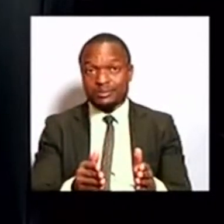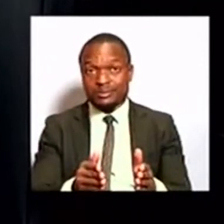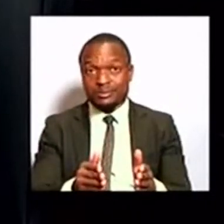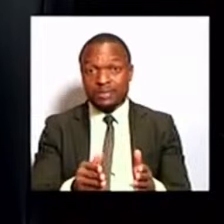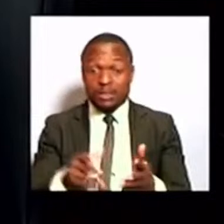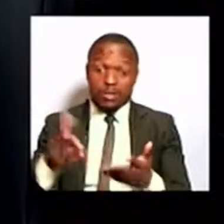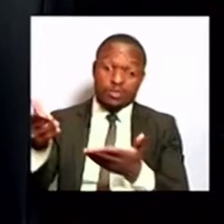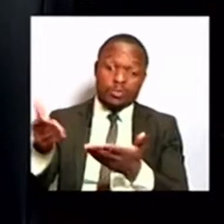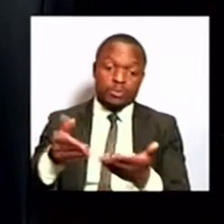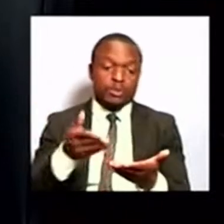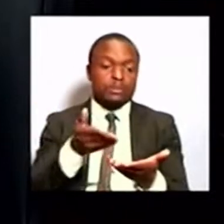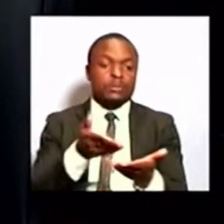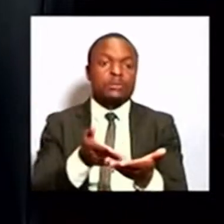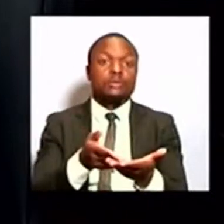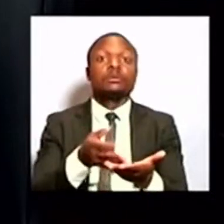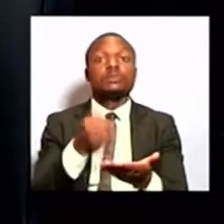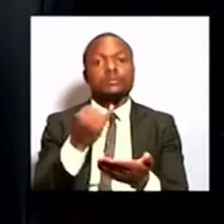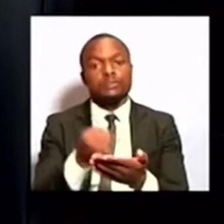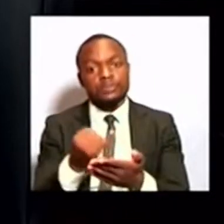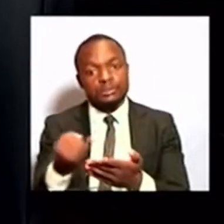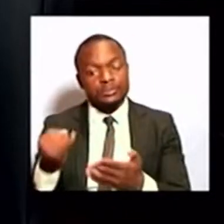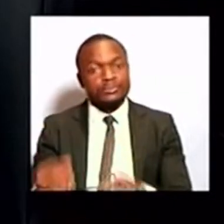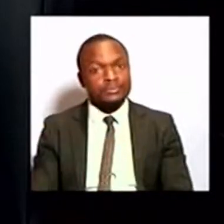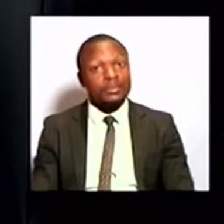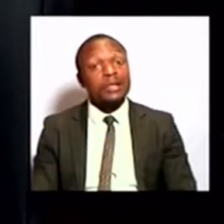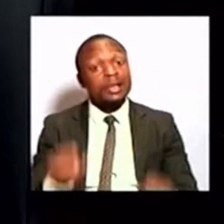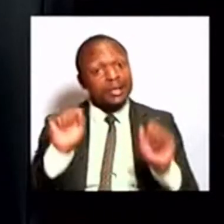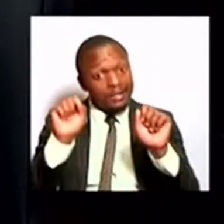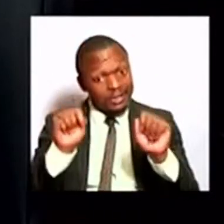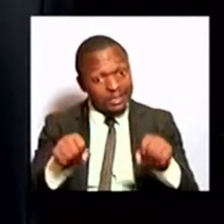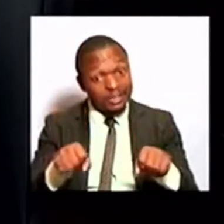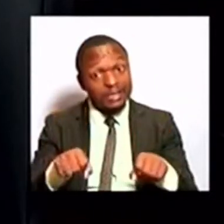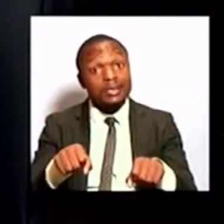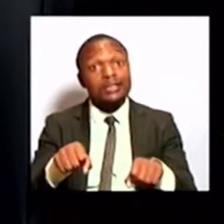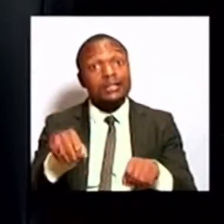brought in this issue. May I know whether